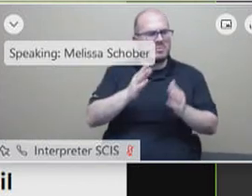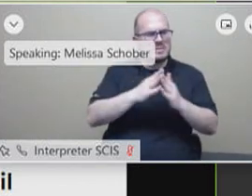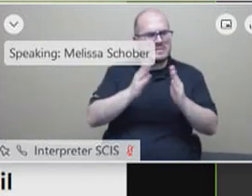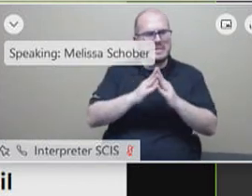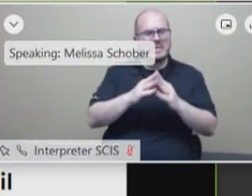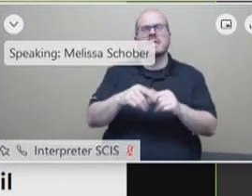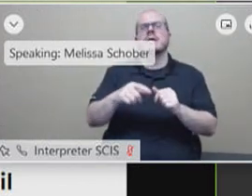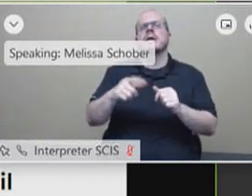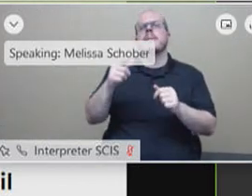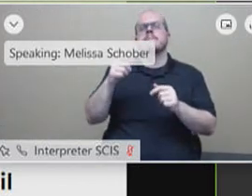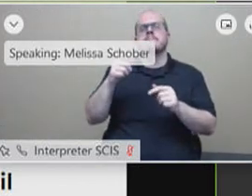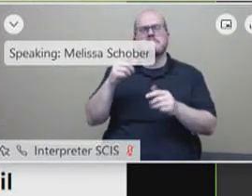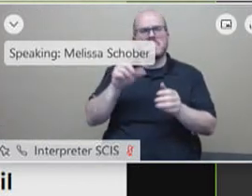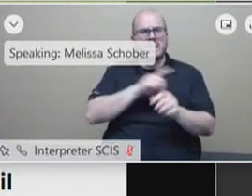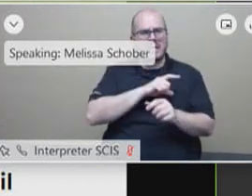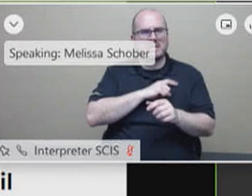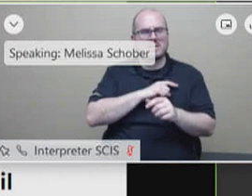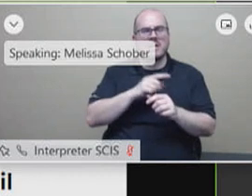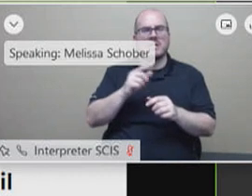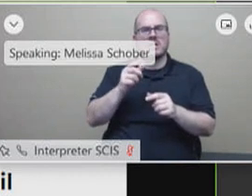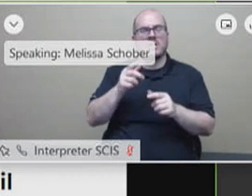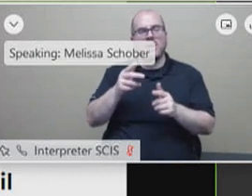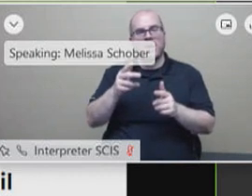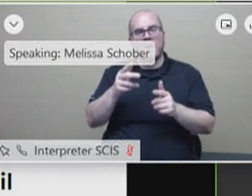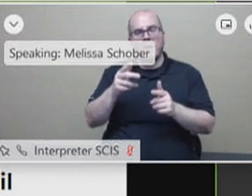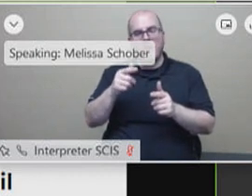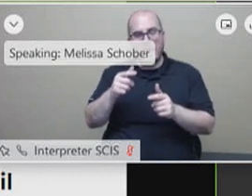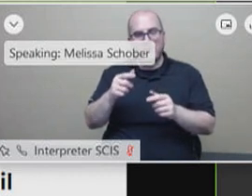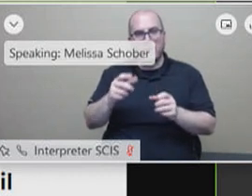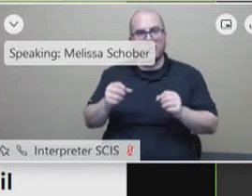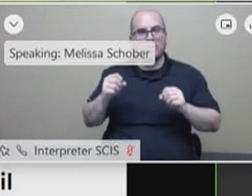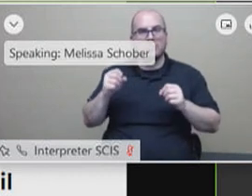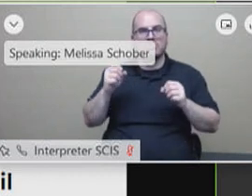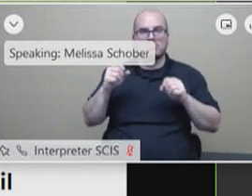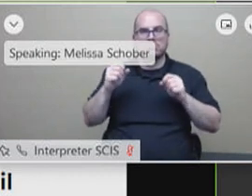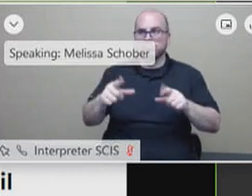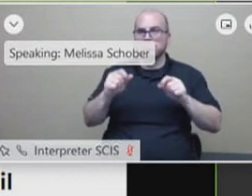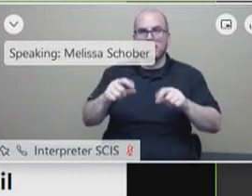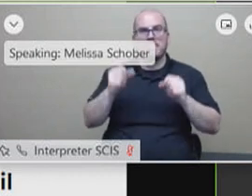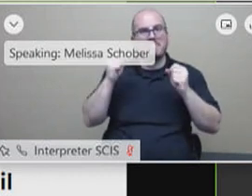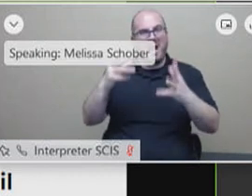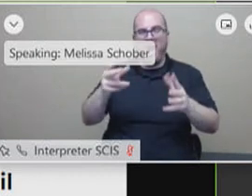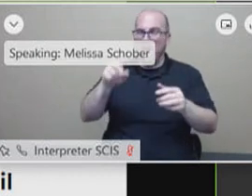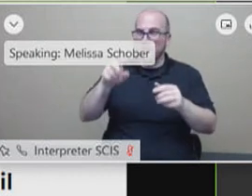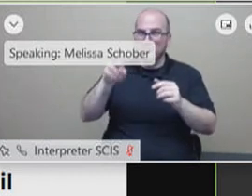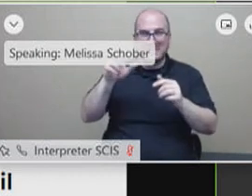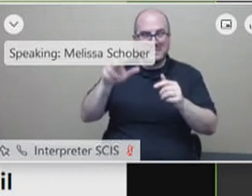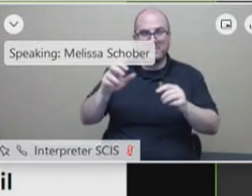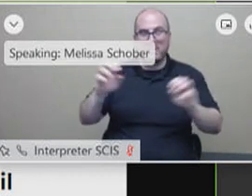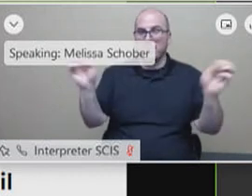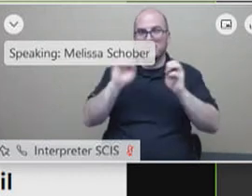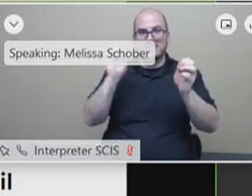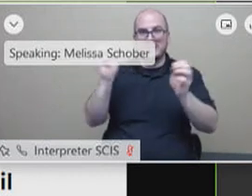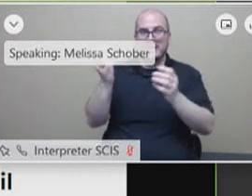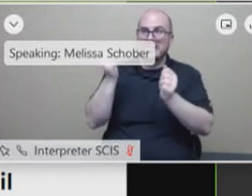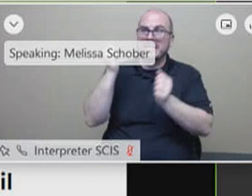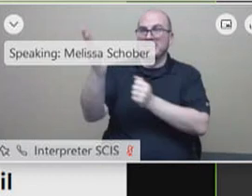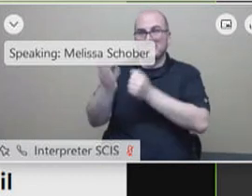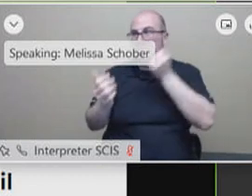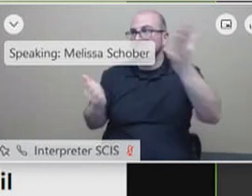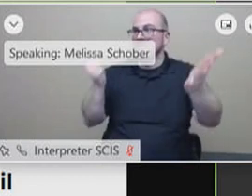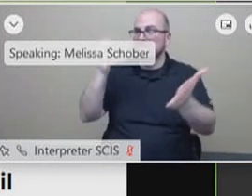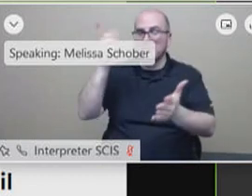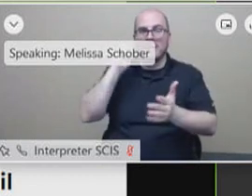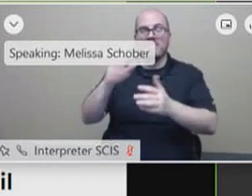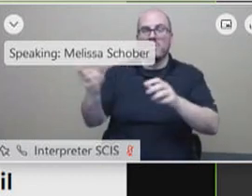are executing literally hundreds of emergency petitions to transport children to emergency rooms for mental